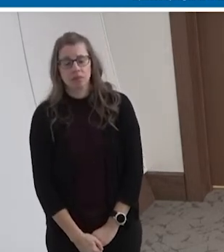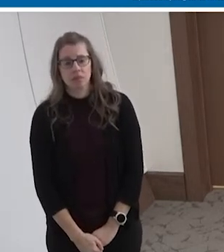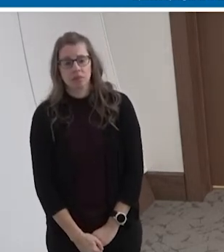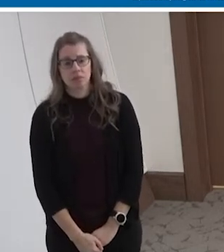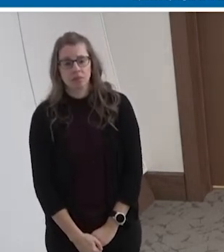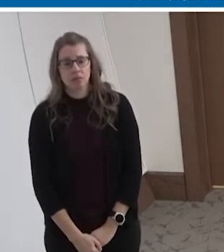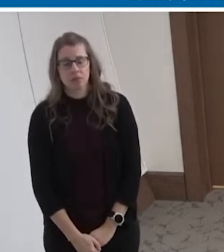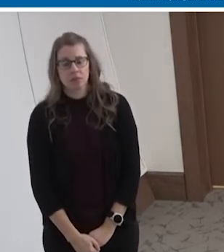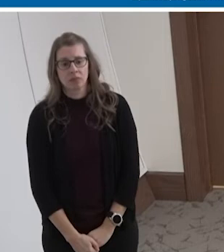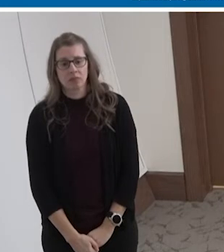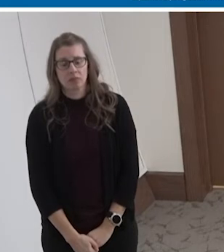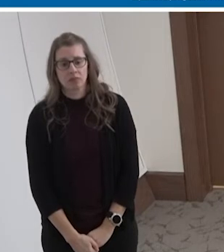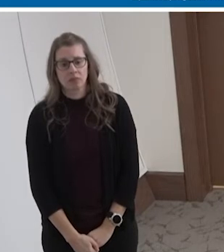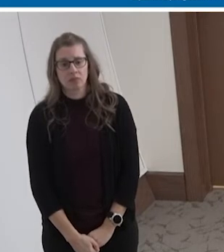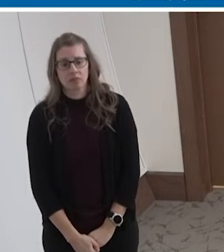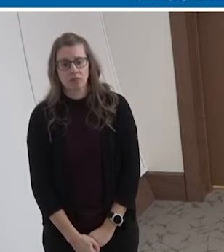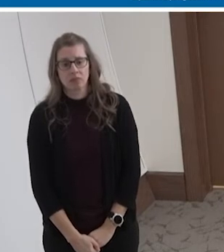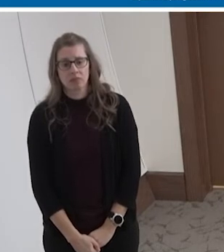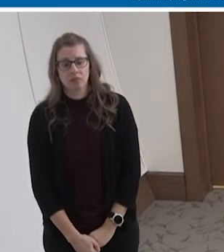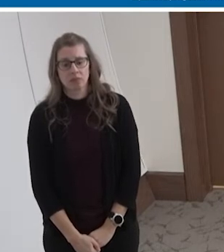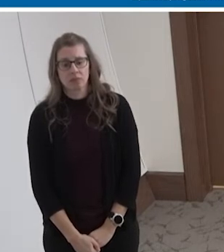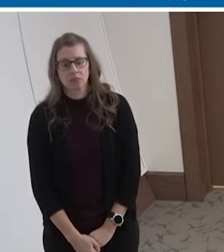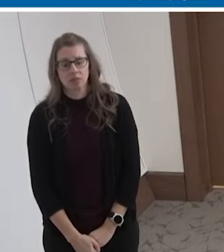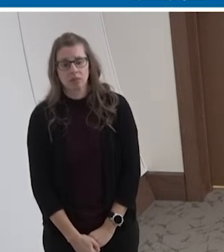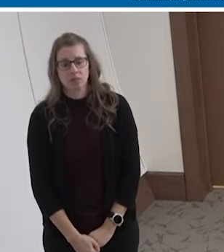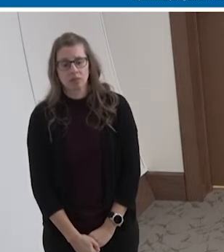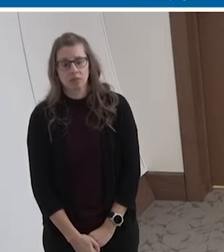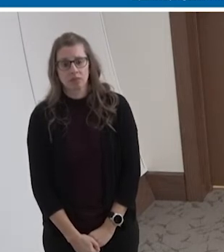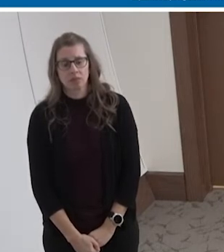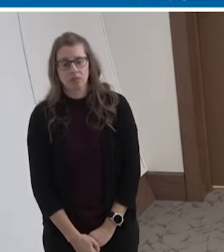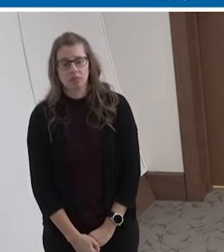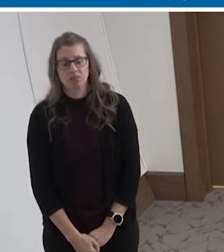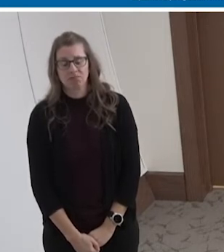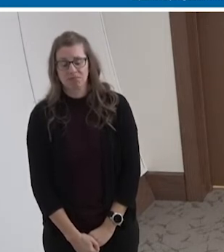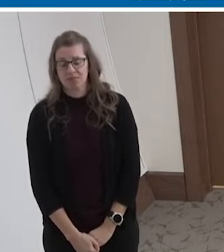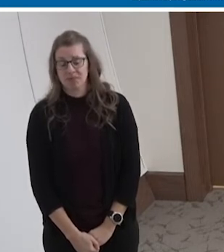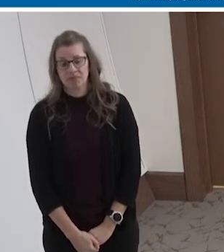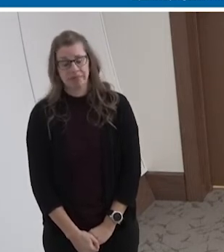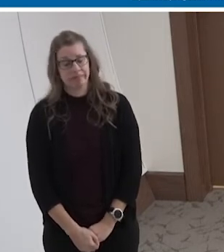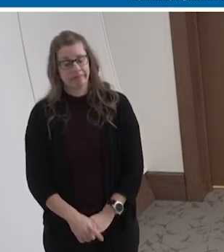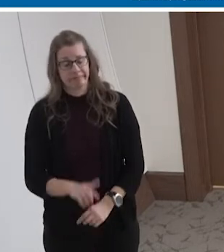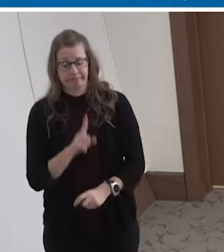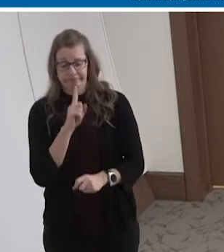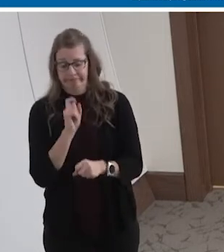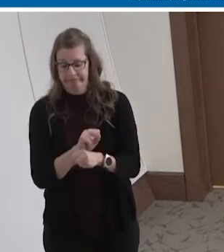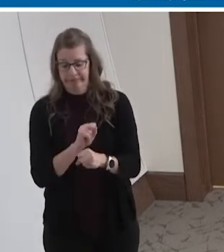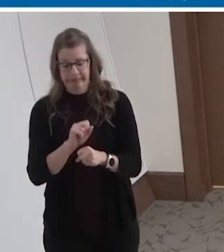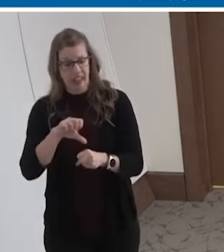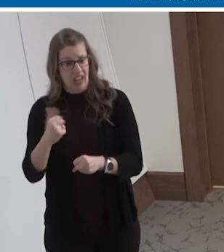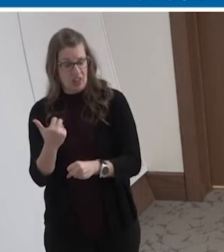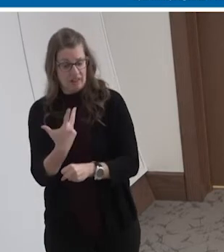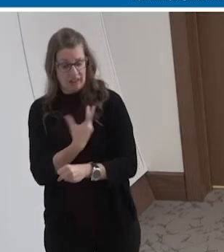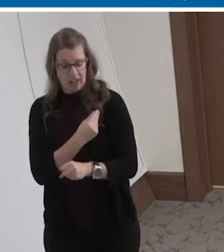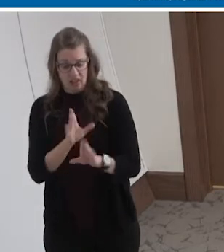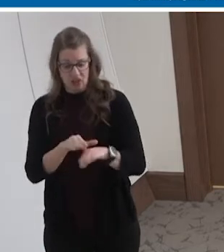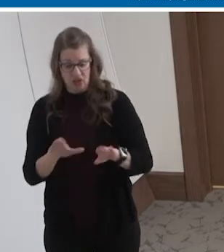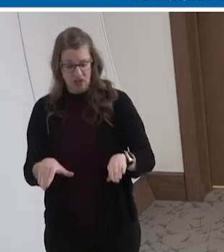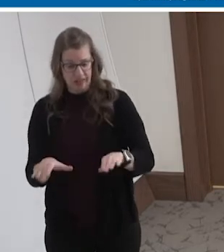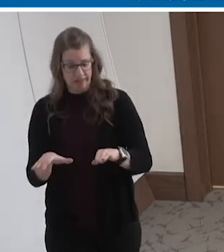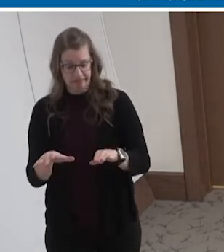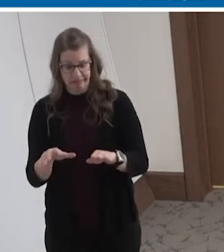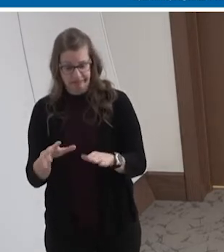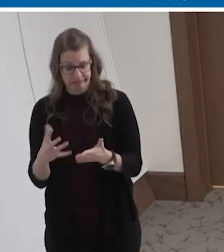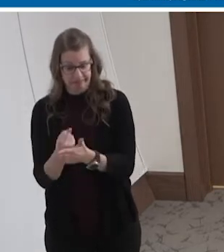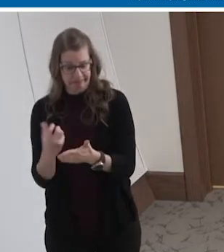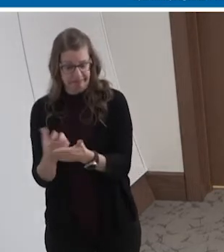se les pone rojo o se les inflama ese lugar. So really just like any other vaccine that children get.